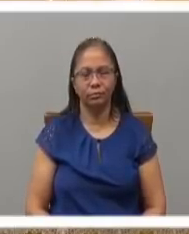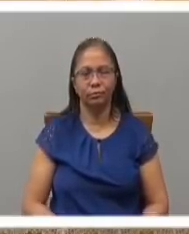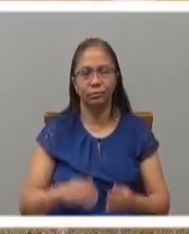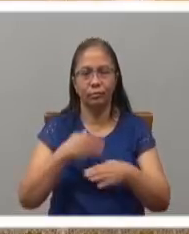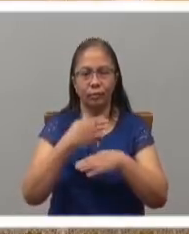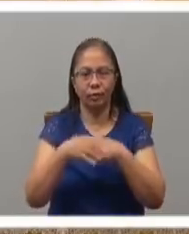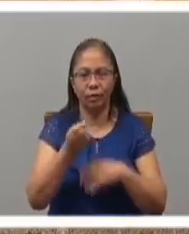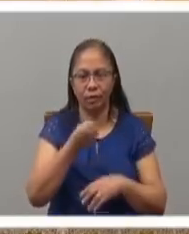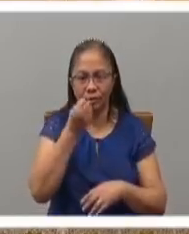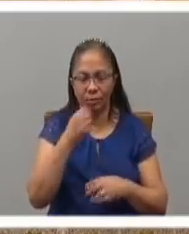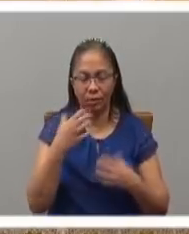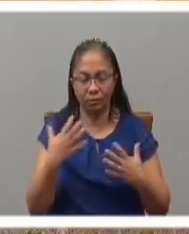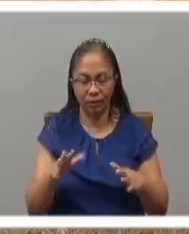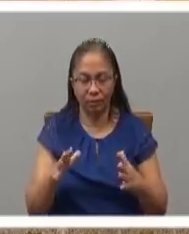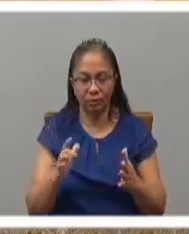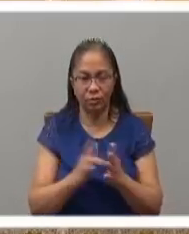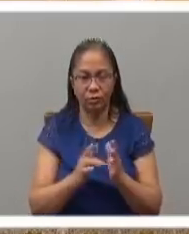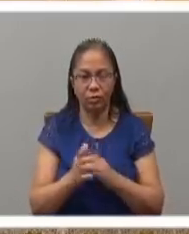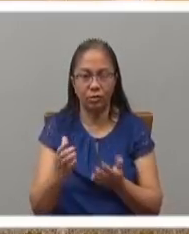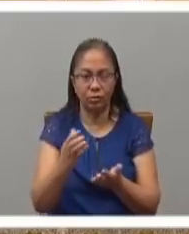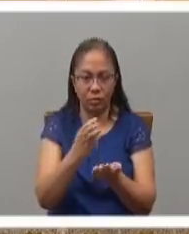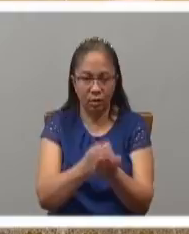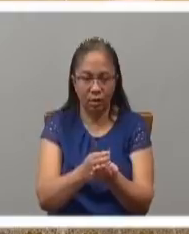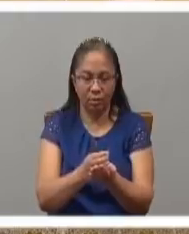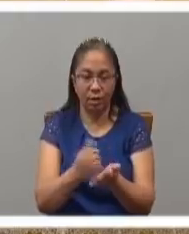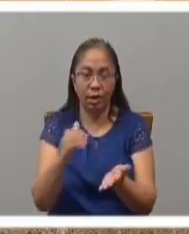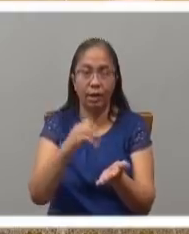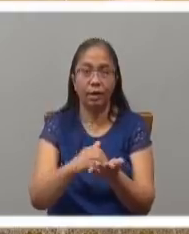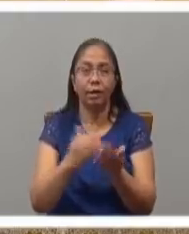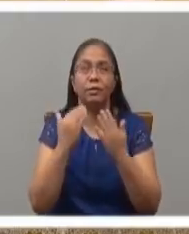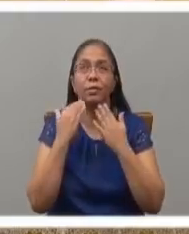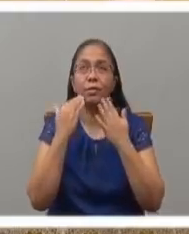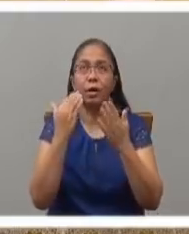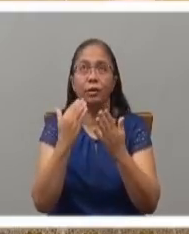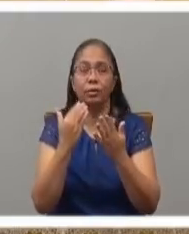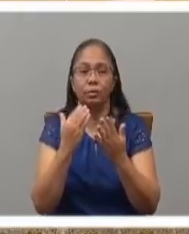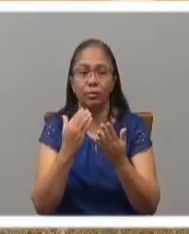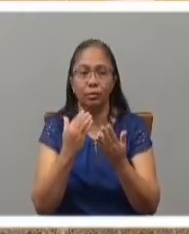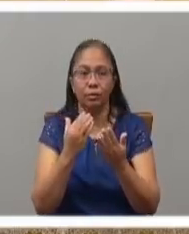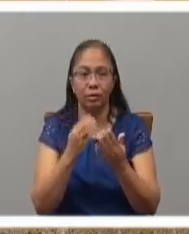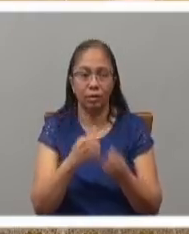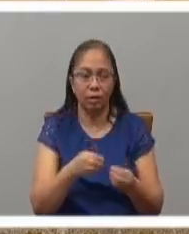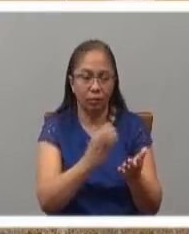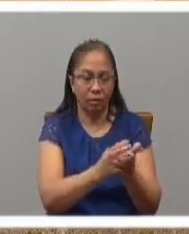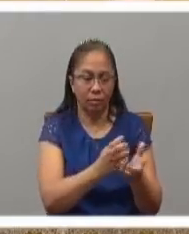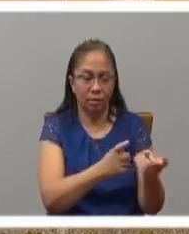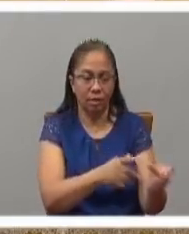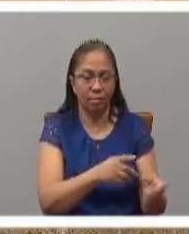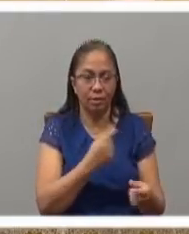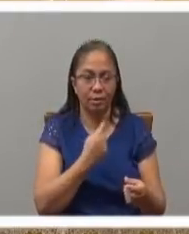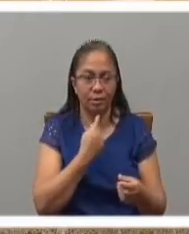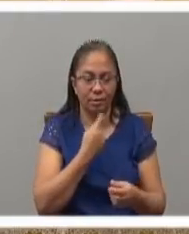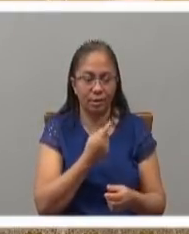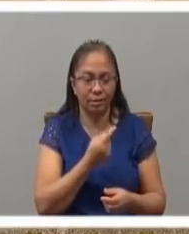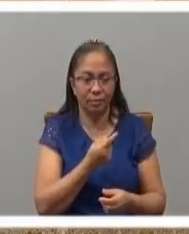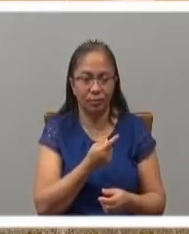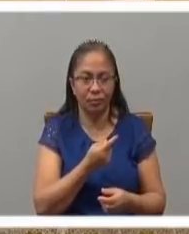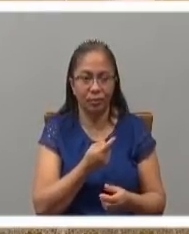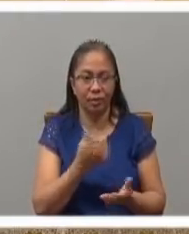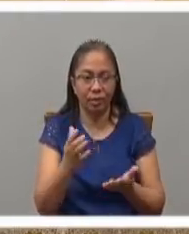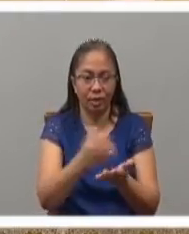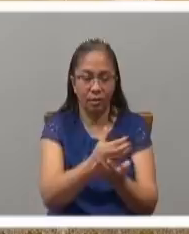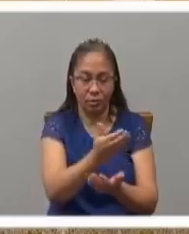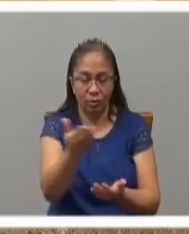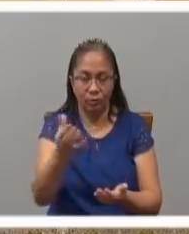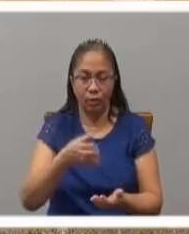In a similar way, when supper was ended, he took the chalice, and once more giving thanks, he gave the chalice to his disciples, saying, "Take